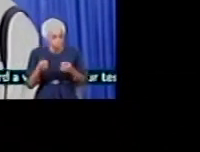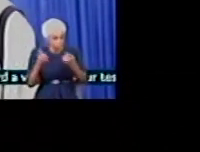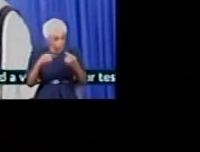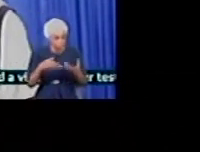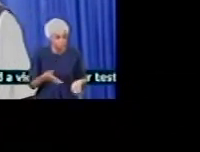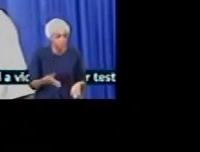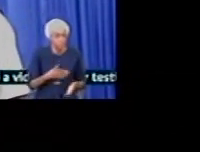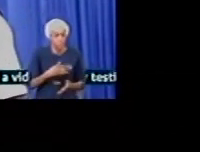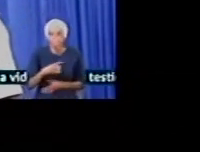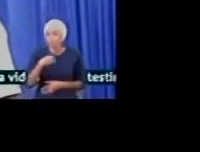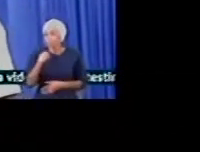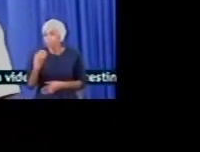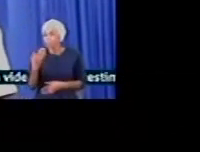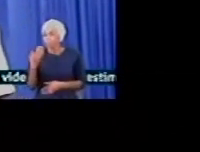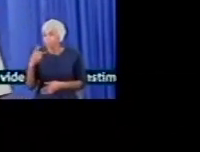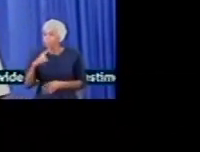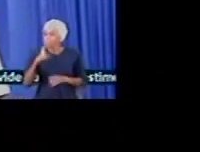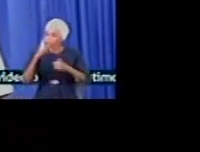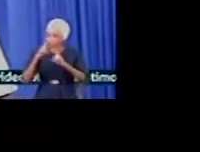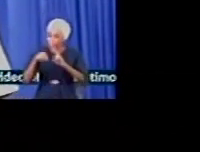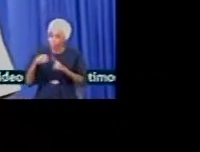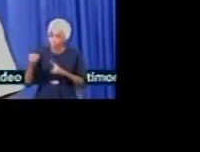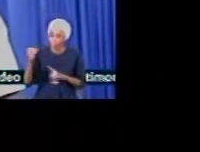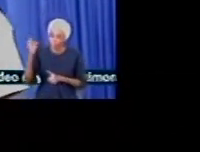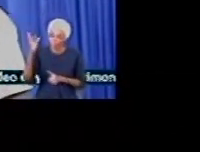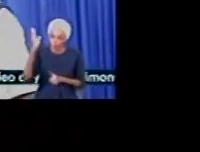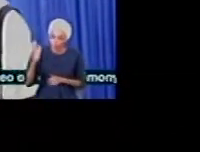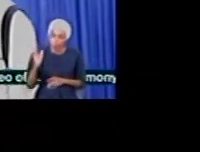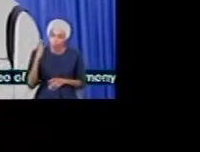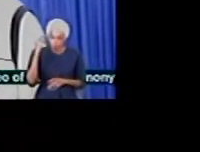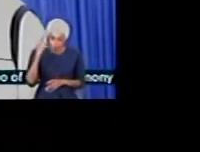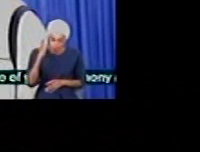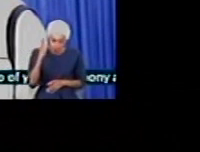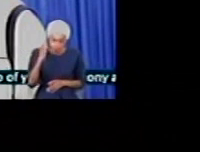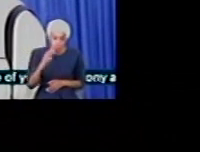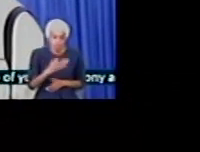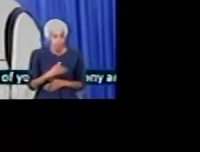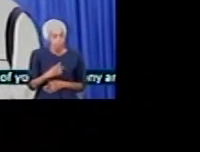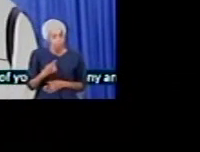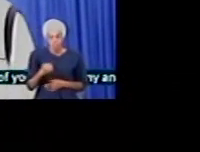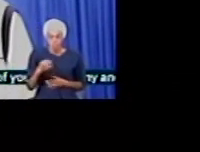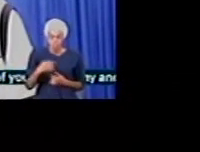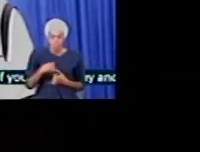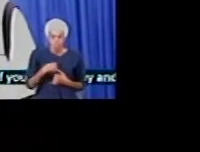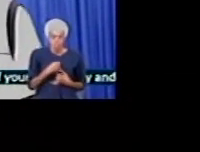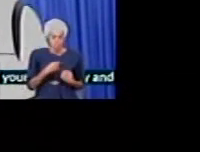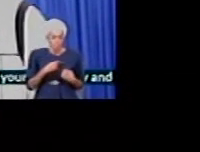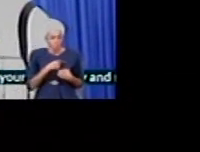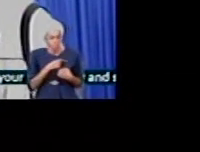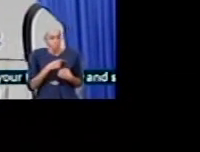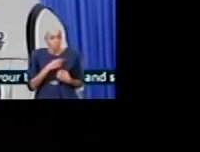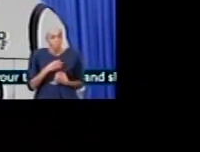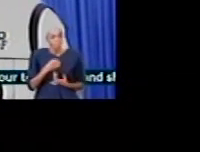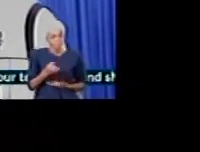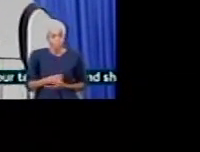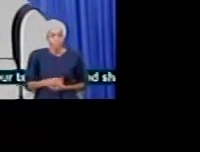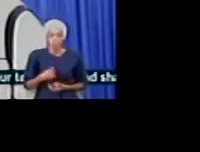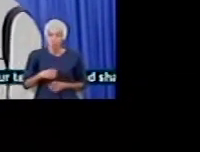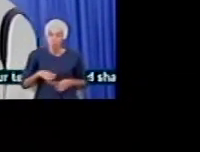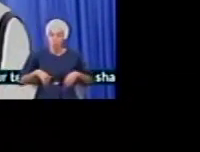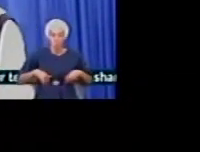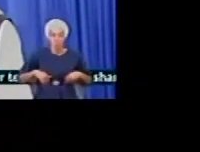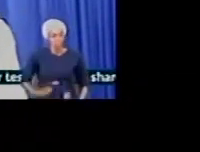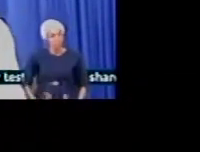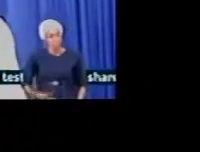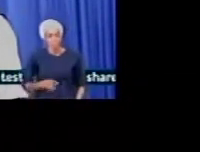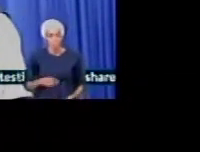that if the devil gives you something, he wants to turn your head upside down and your leg